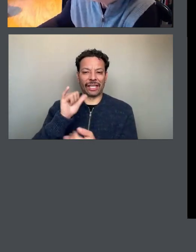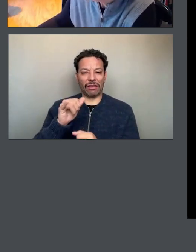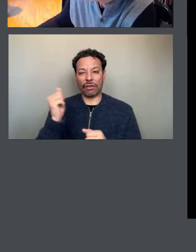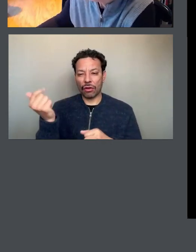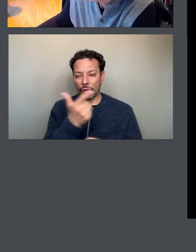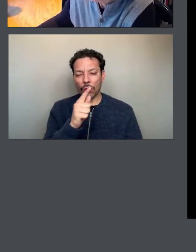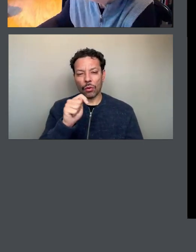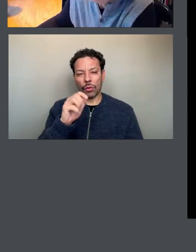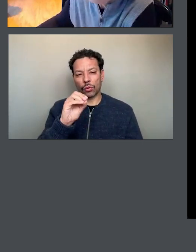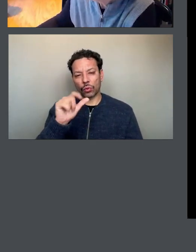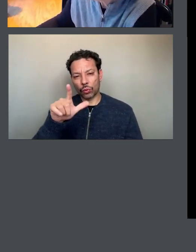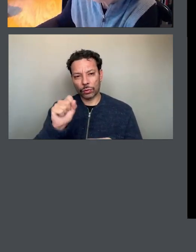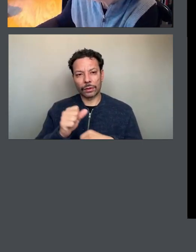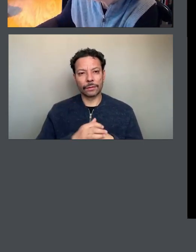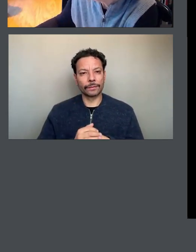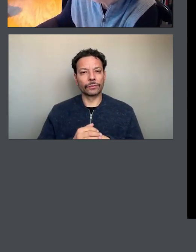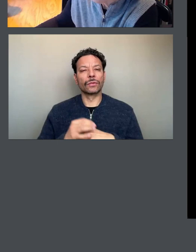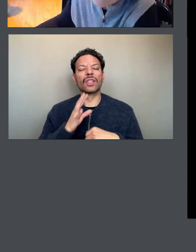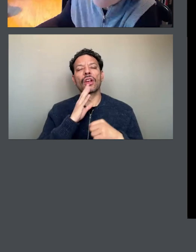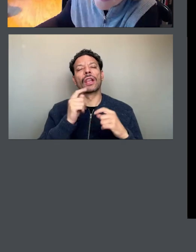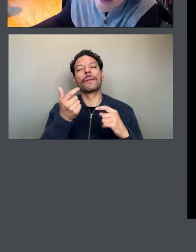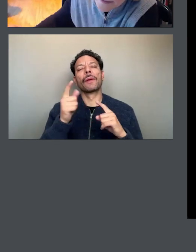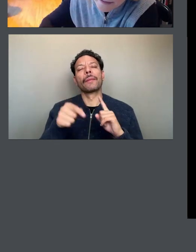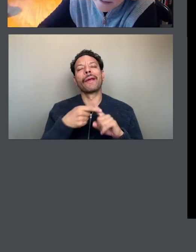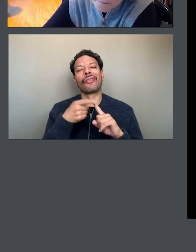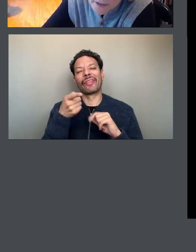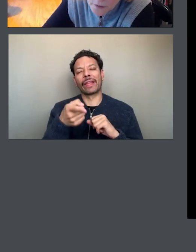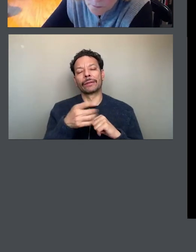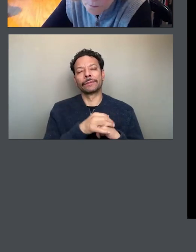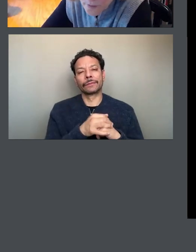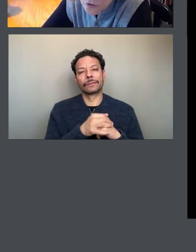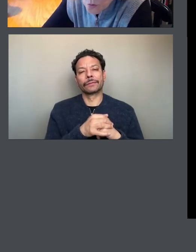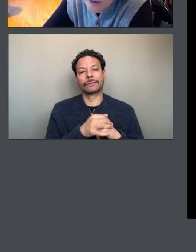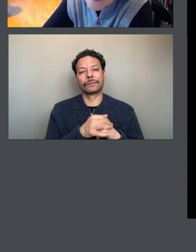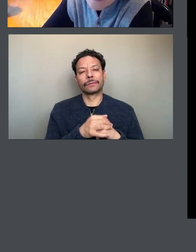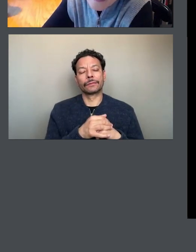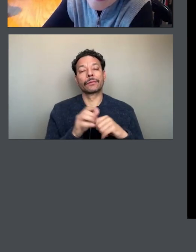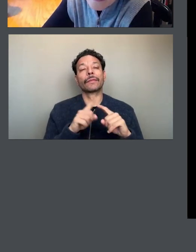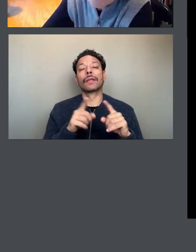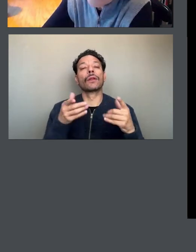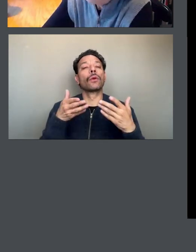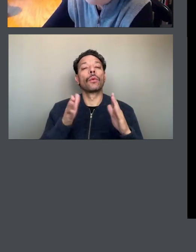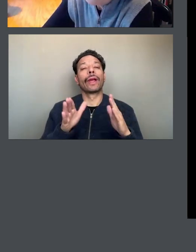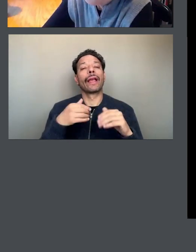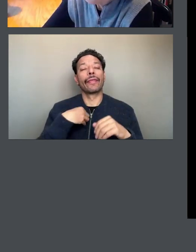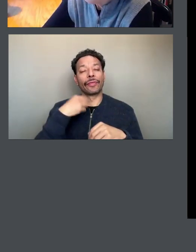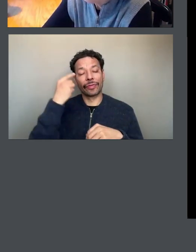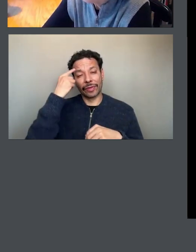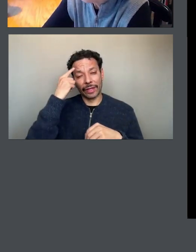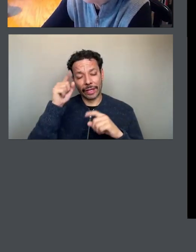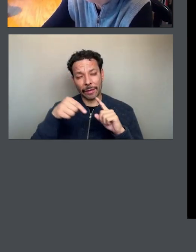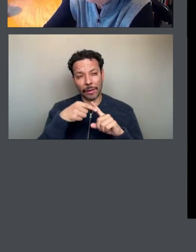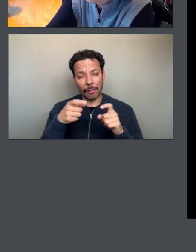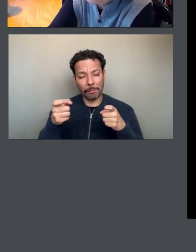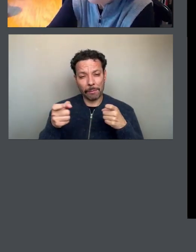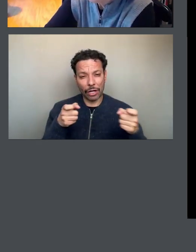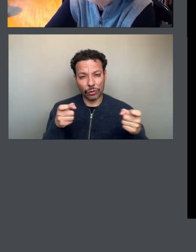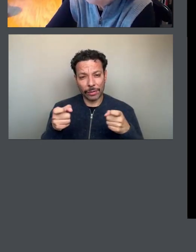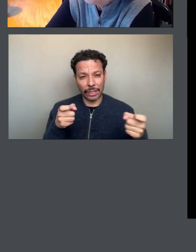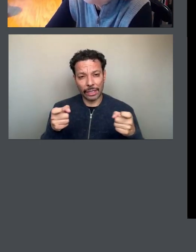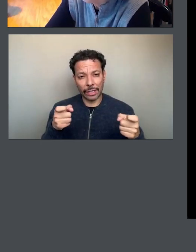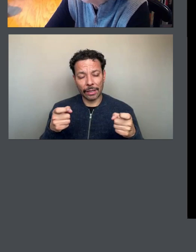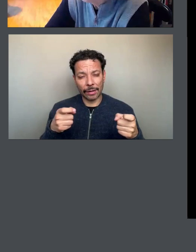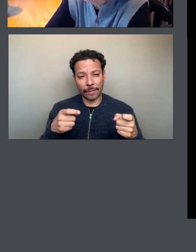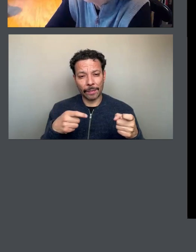tools. And we'll talk a little bit about that. But the way that I think about management, as I